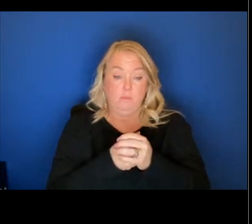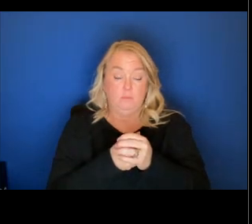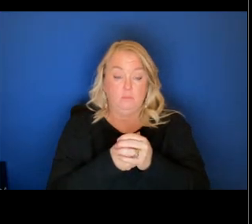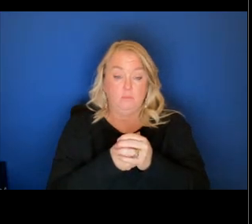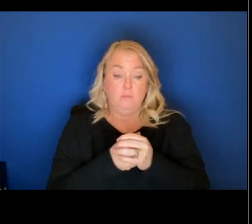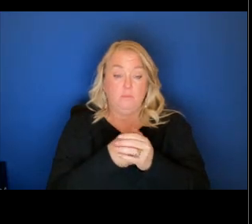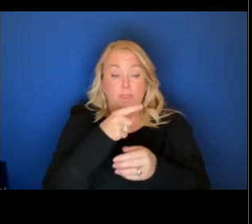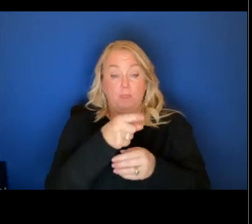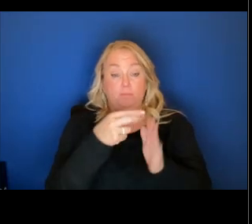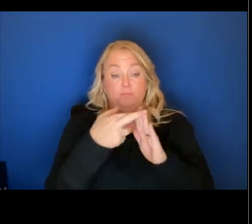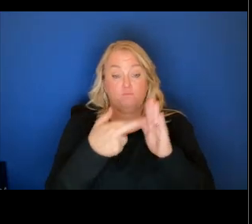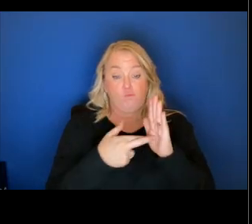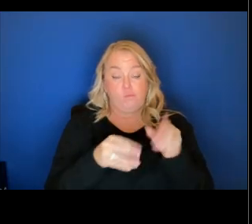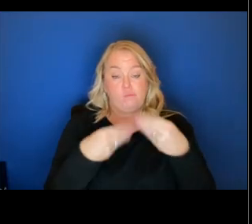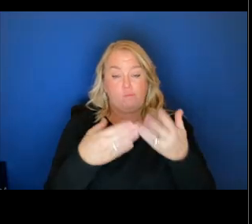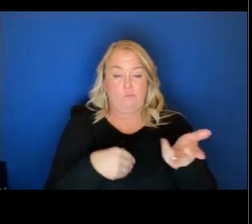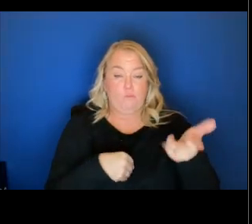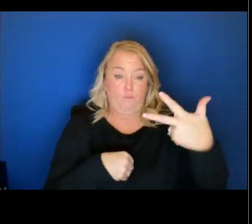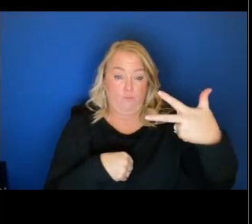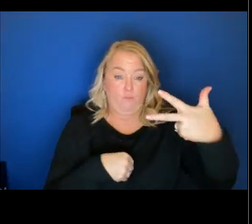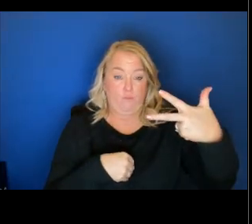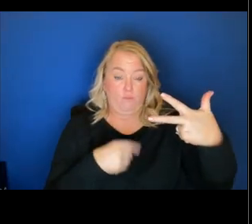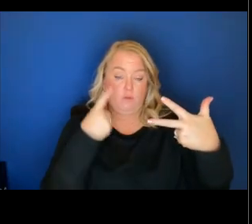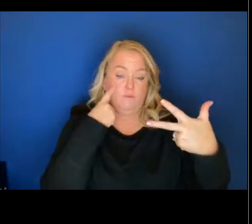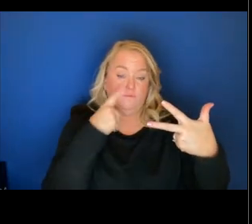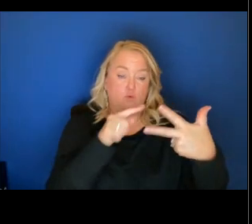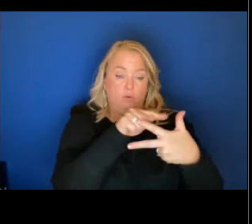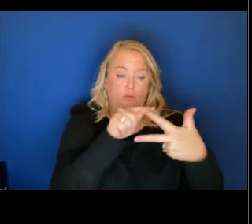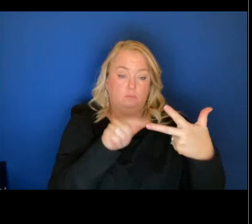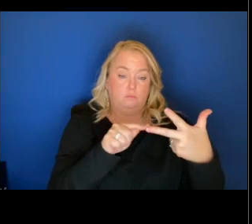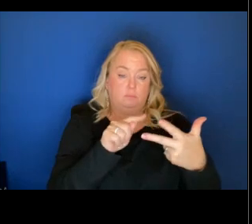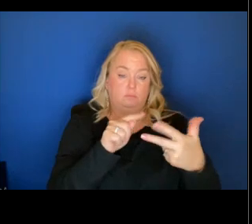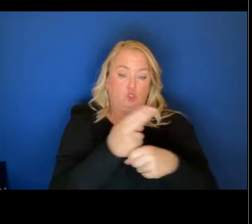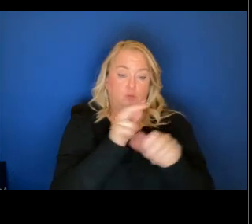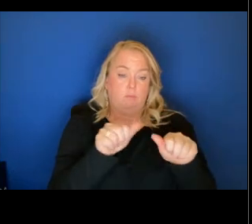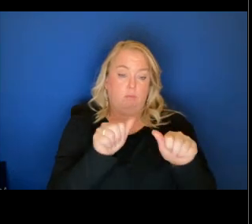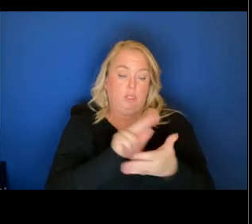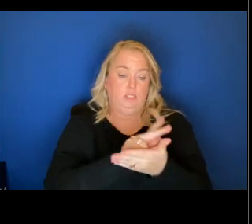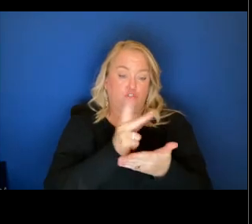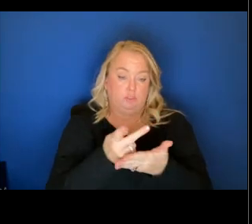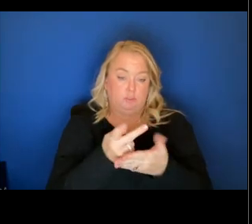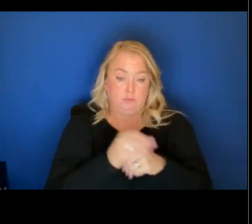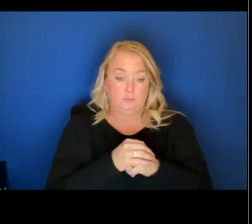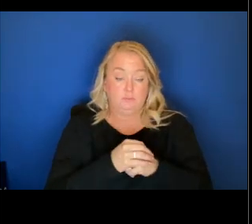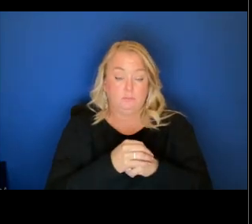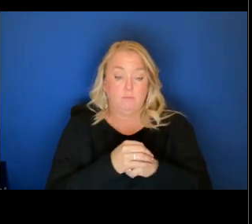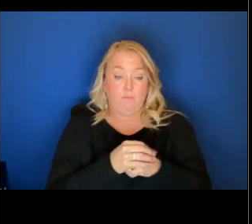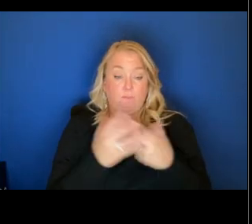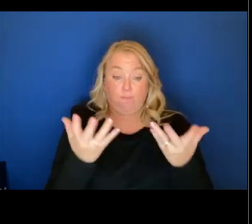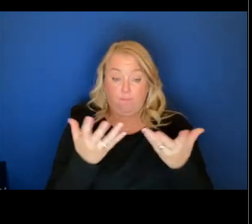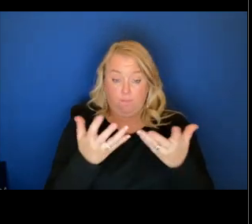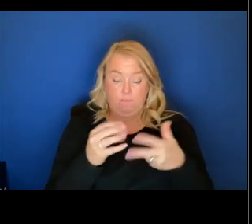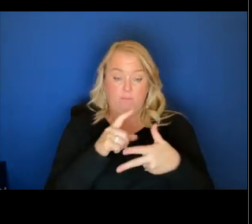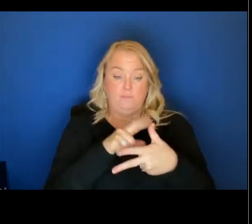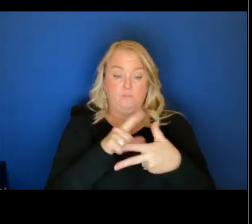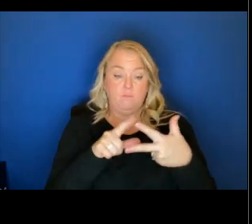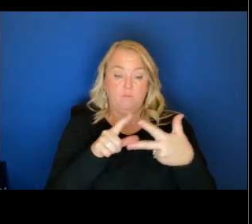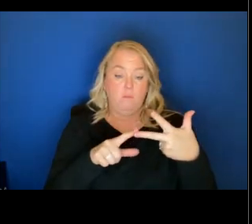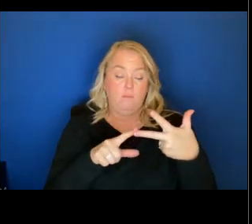The guidelines provide 3 specifications for usable kitchens. Those